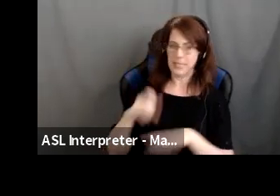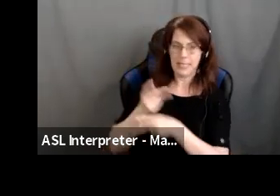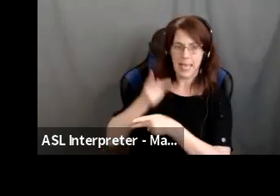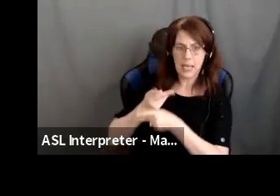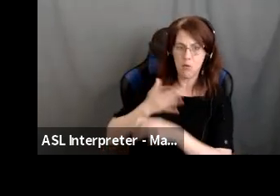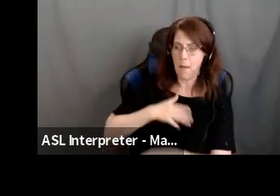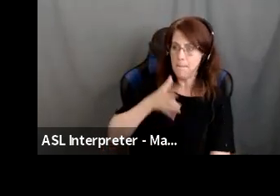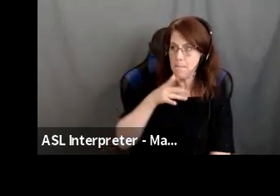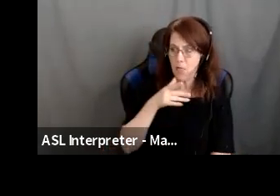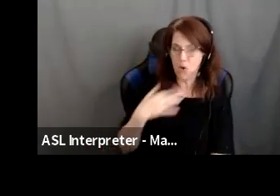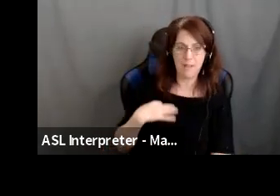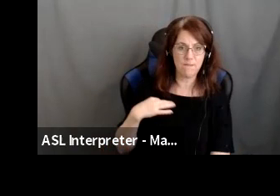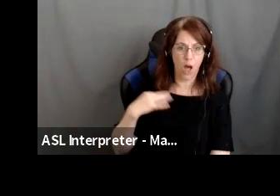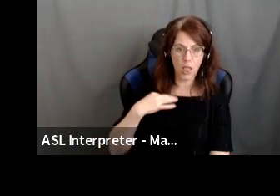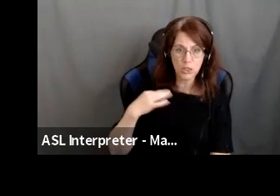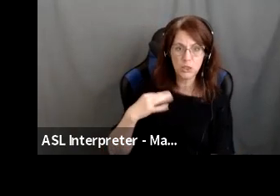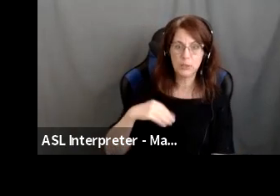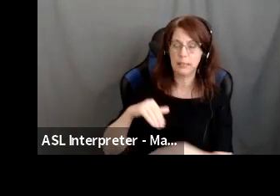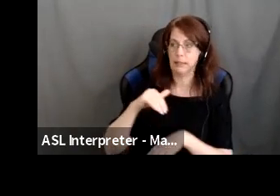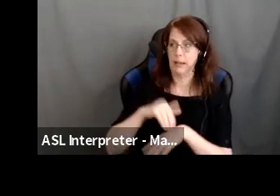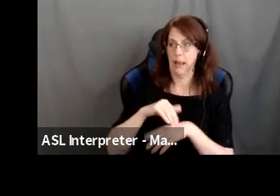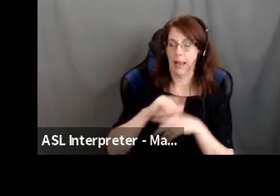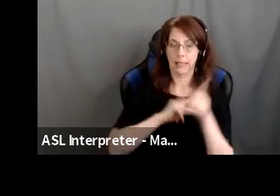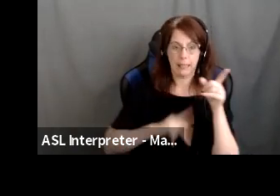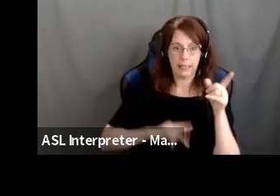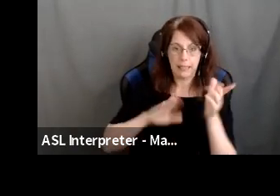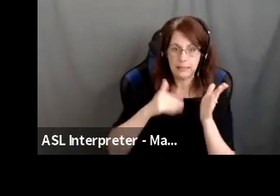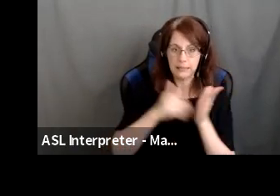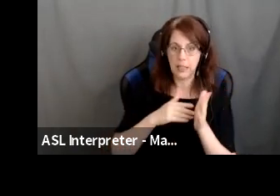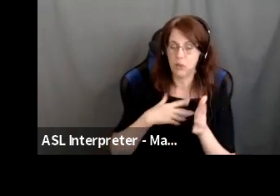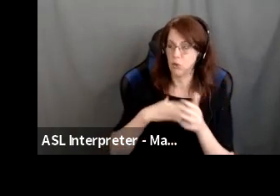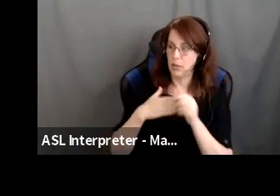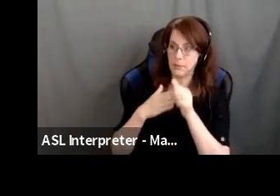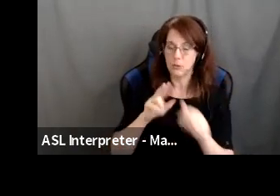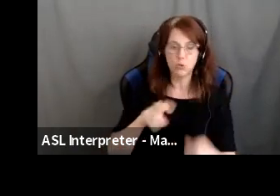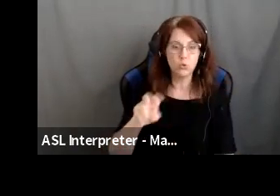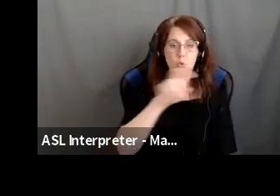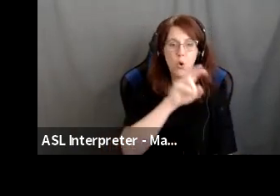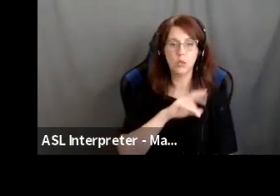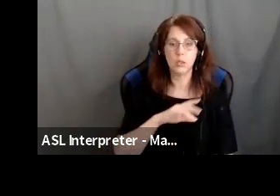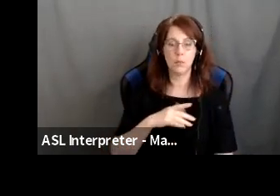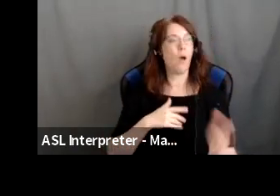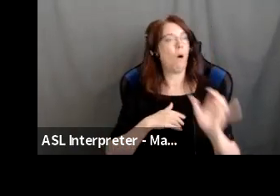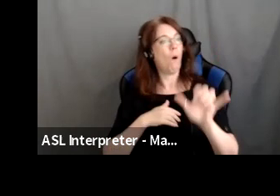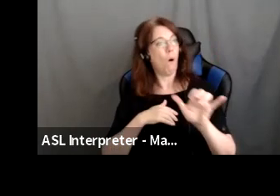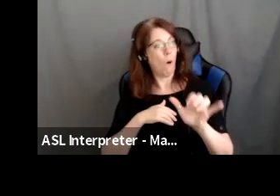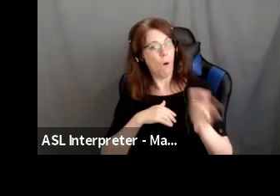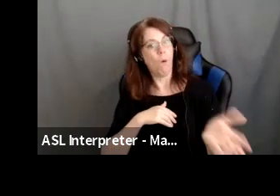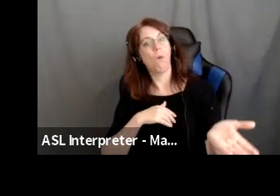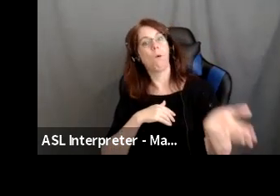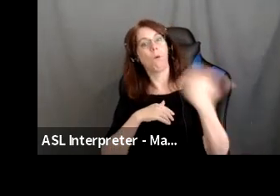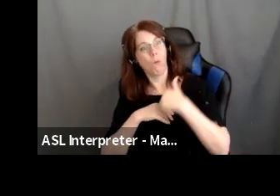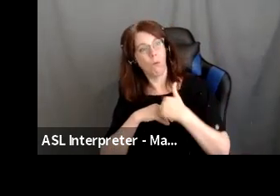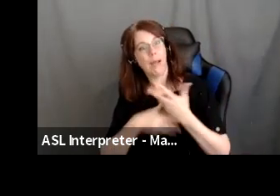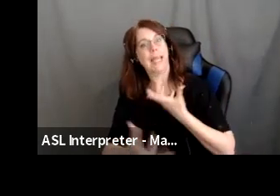and volunteering at the King Center, being a tour guide and things like that. So I also encourage them to throw things